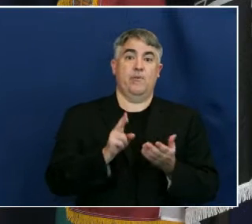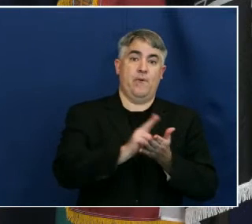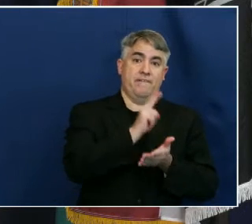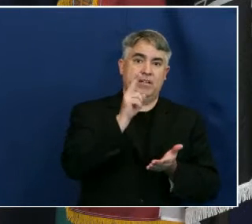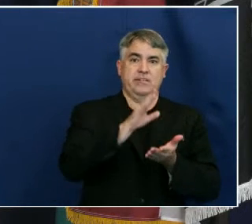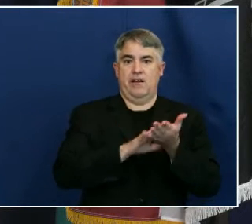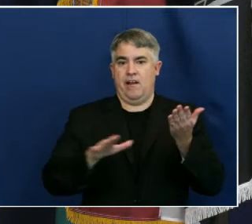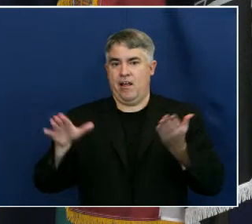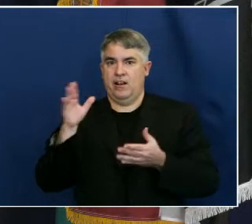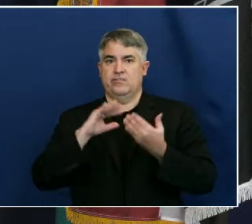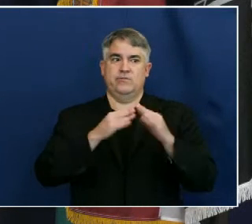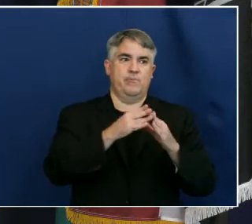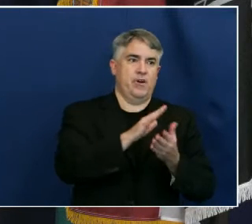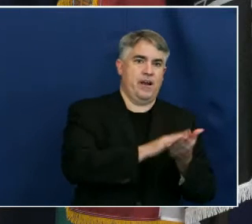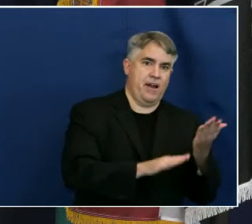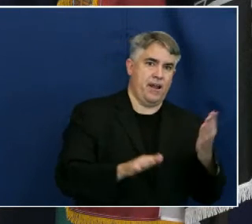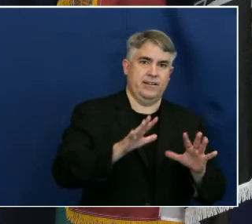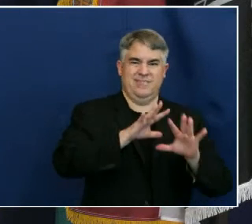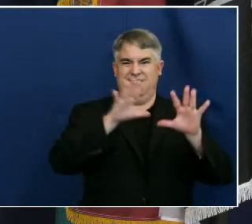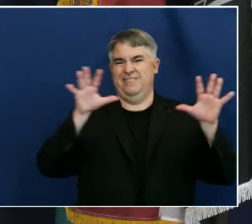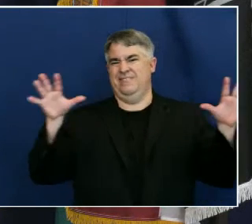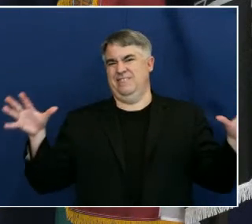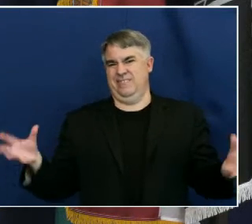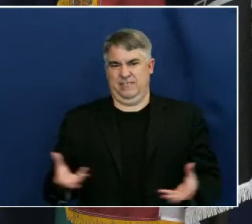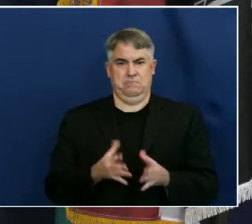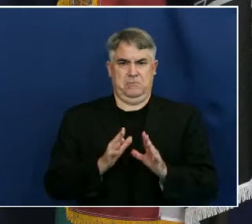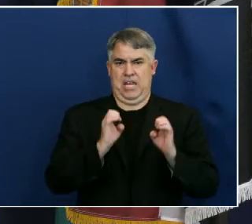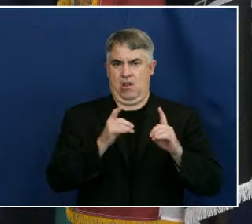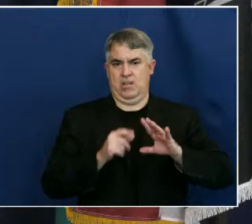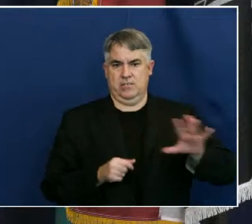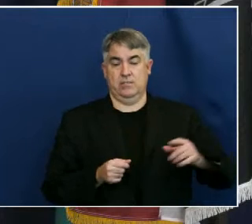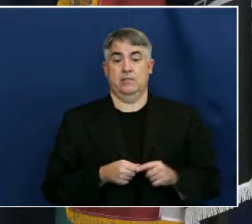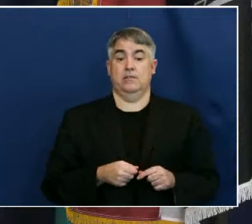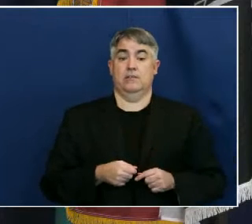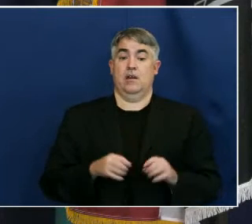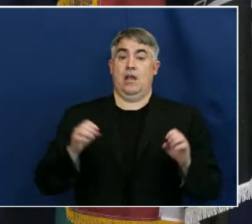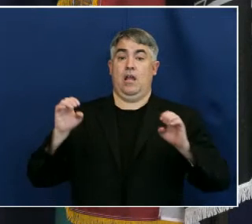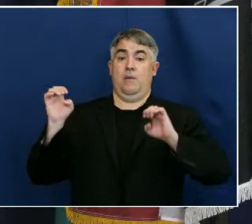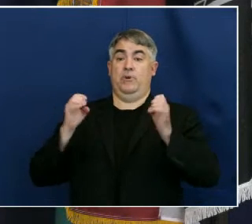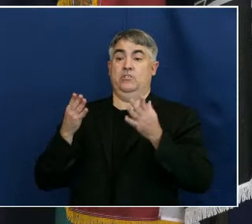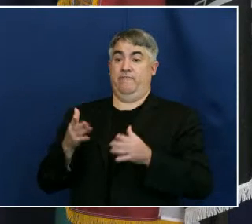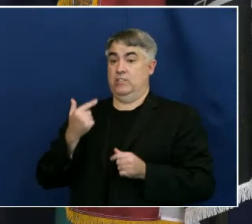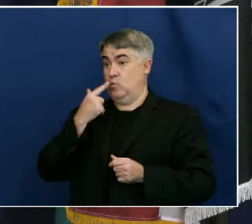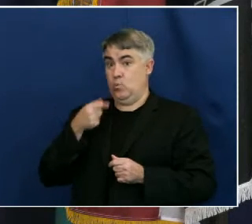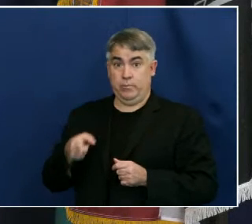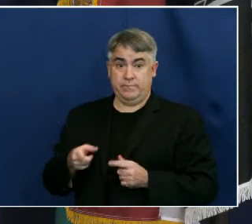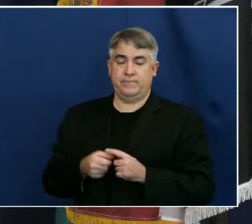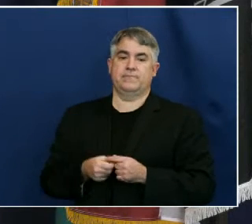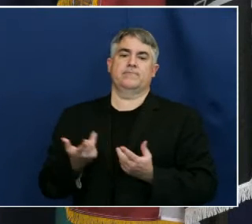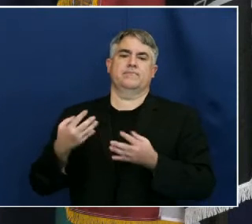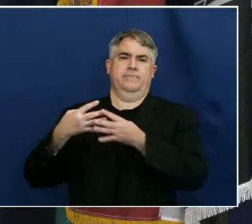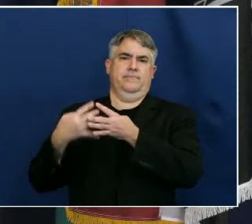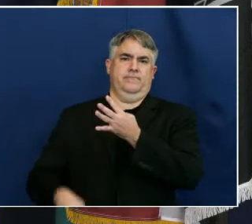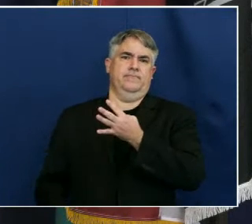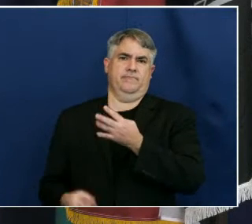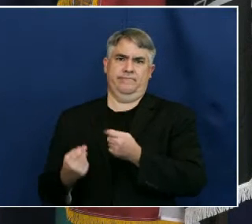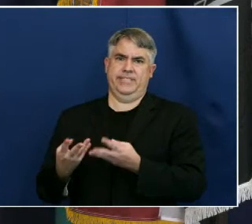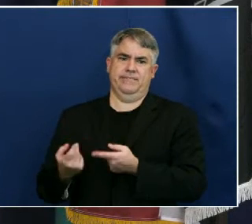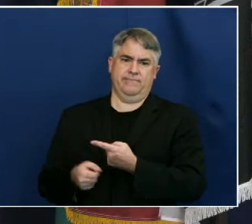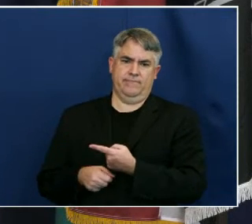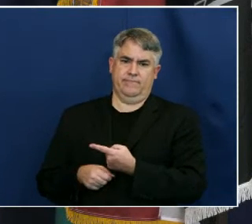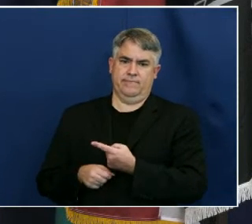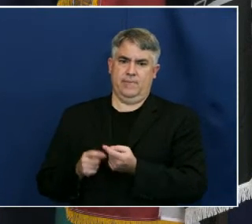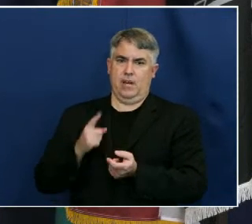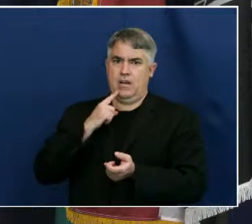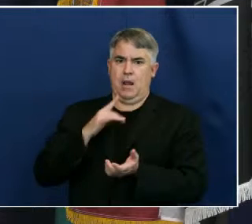there. And then emergency service workers or a whole variety of service workers, basically non-medical